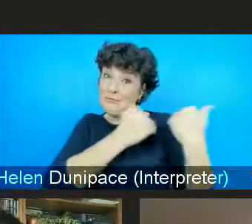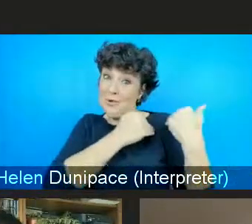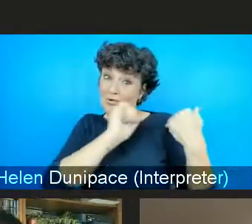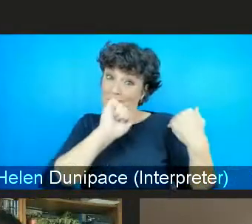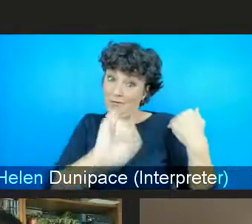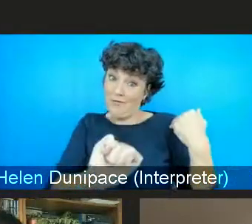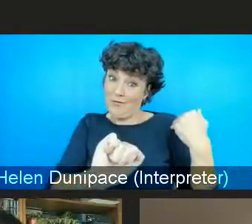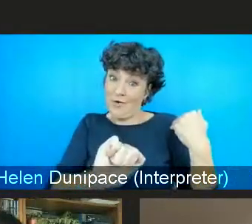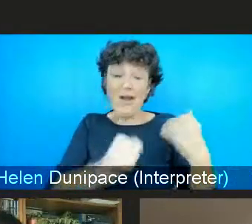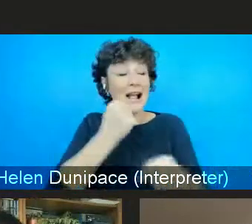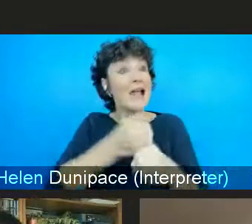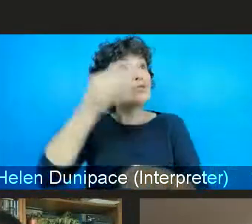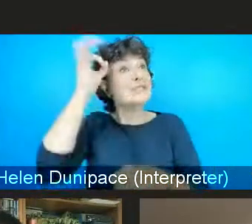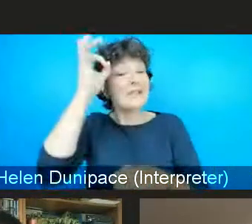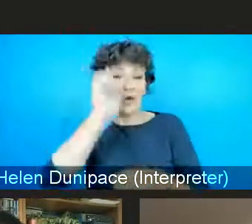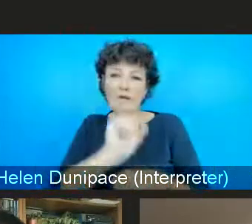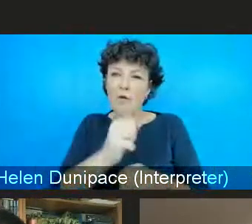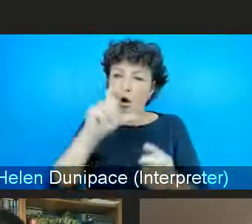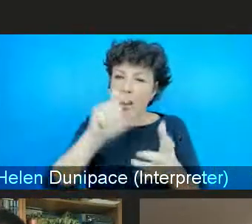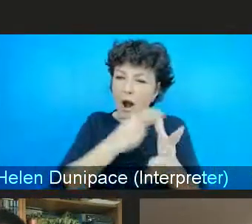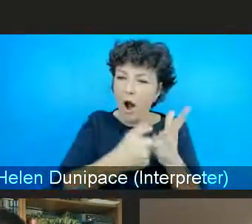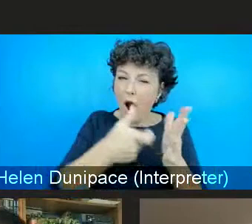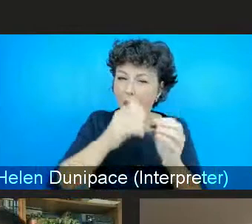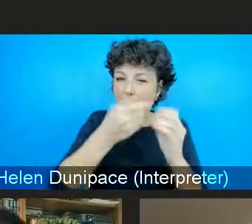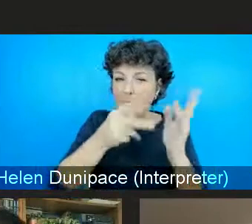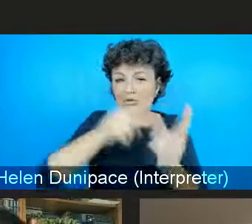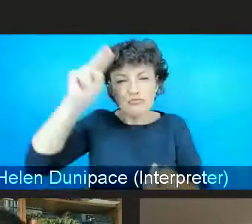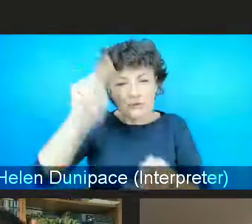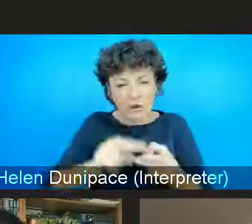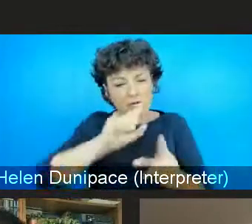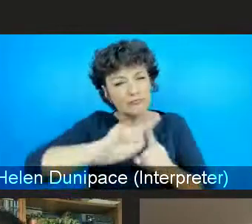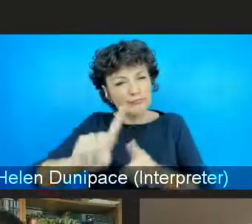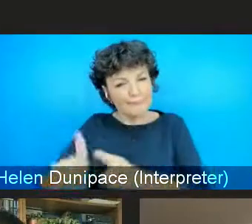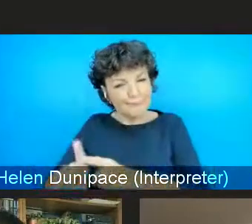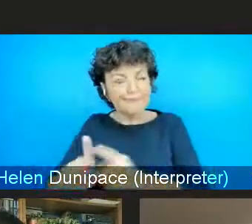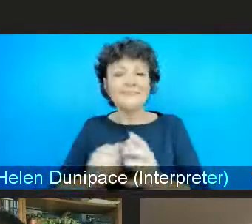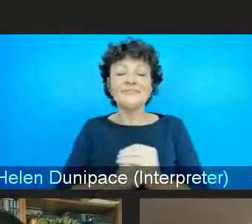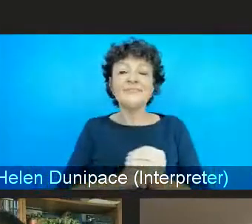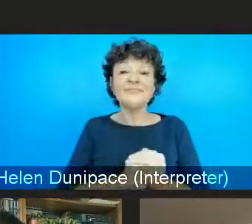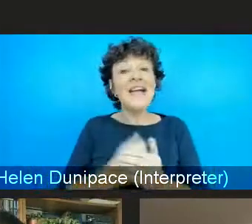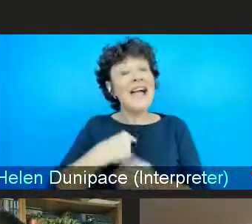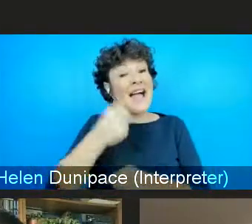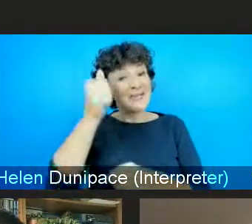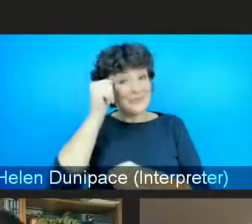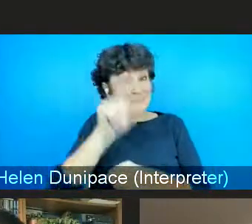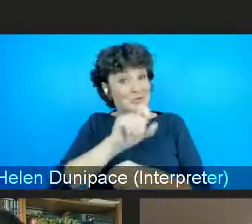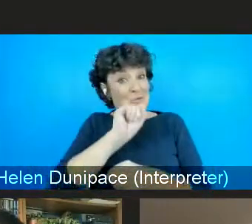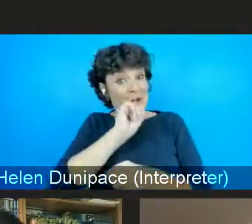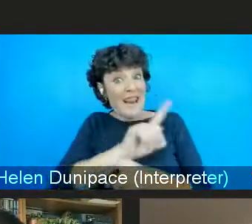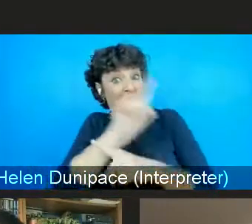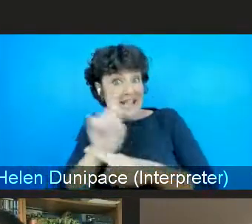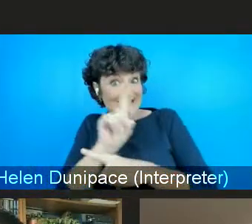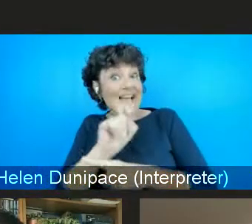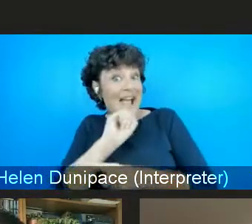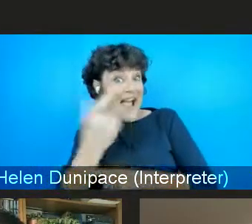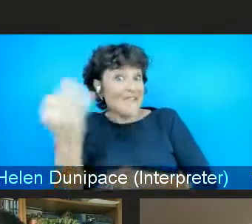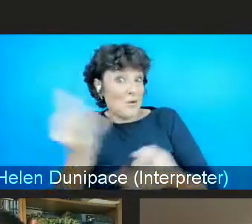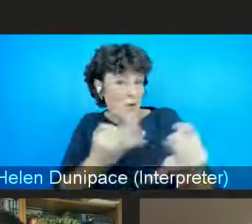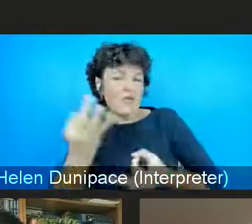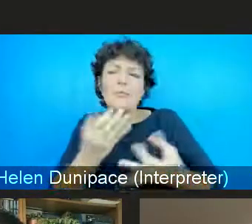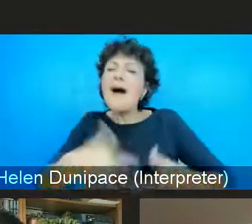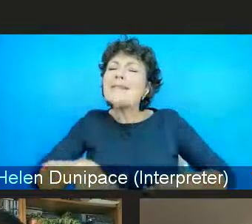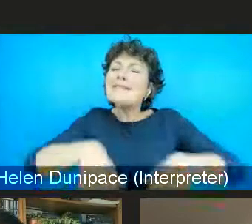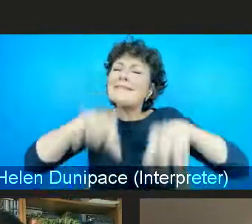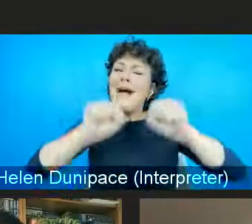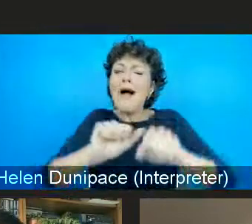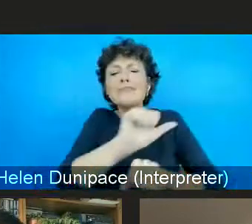City Council. Now, as I said, there'll be a chance for questions towards the once the initial comments from, we've